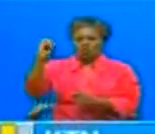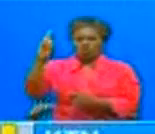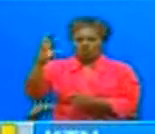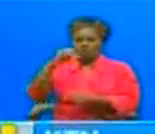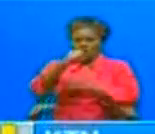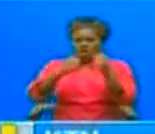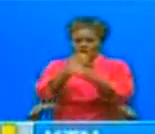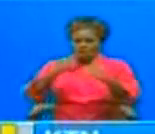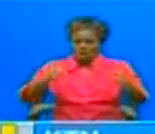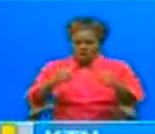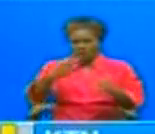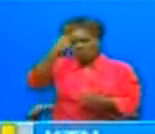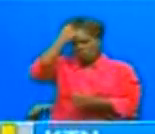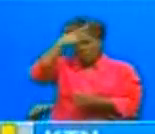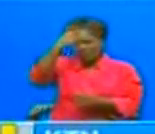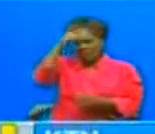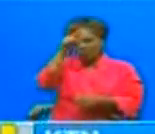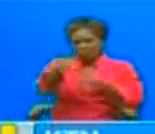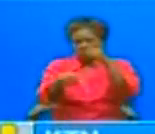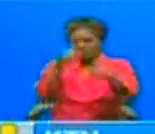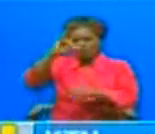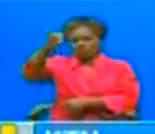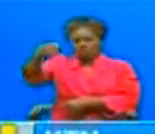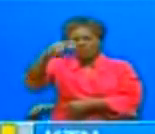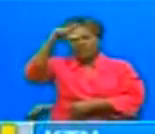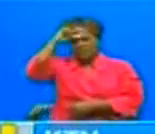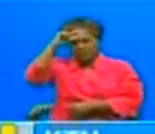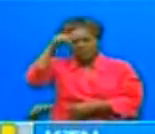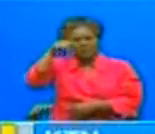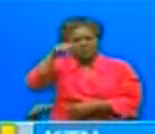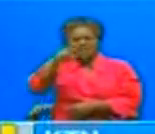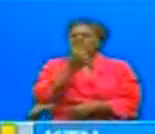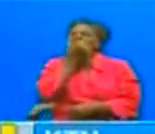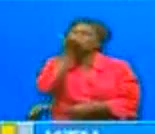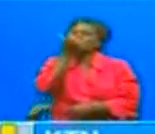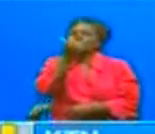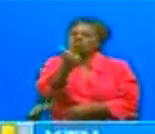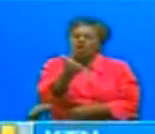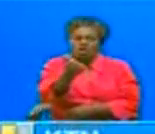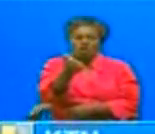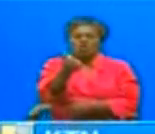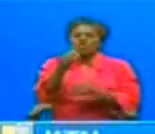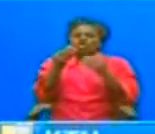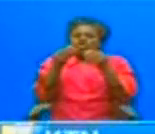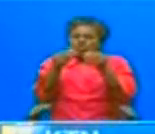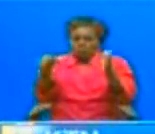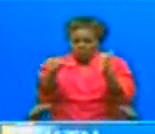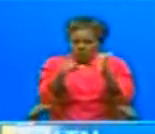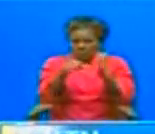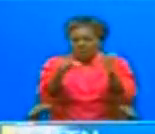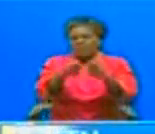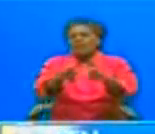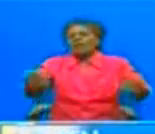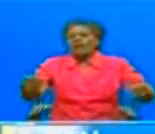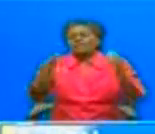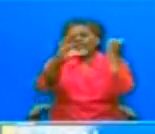Core Principal Moses Wetangula is accusing the Jubilee administration of disregarding the emotive, unresolved historical land